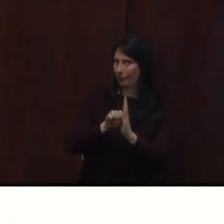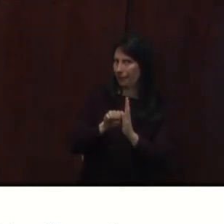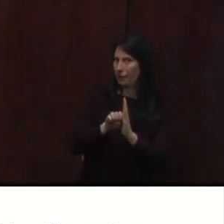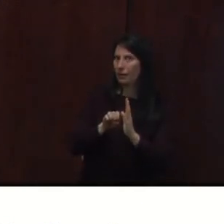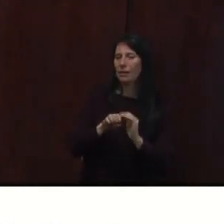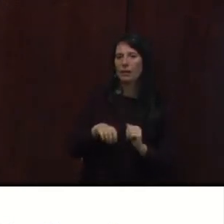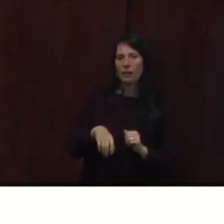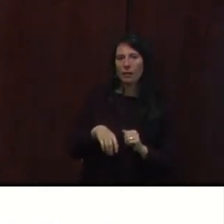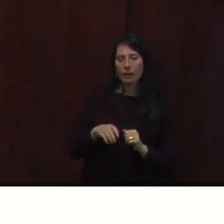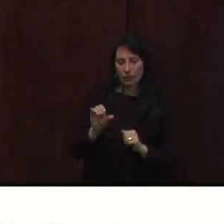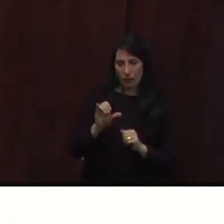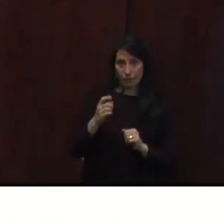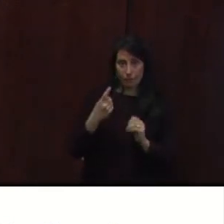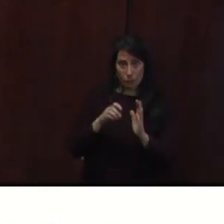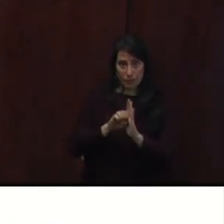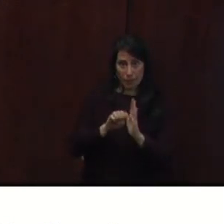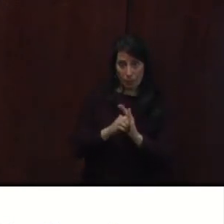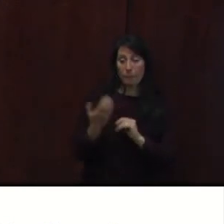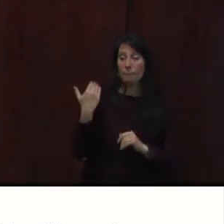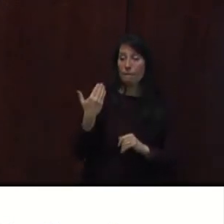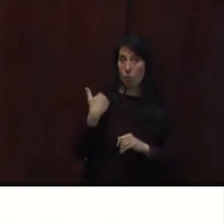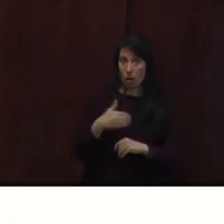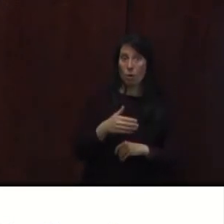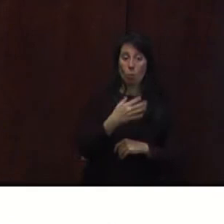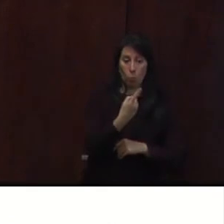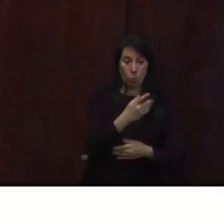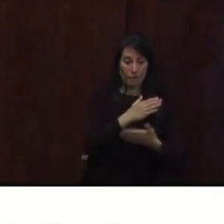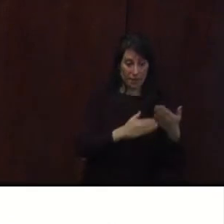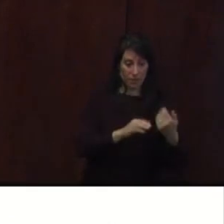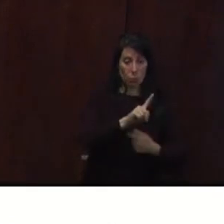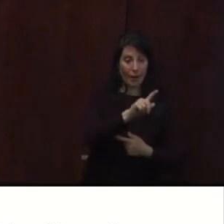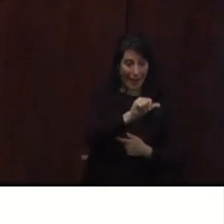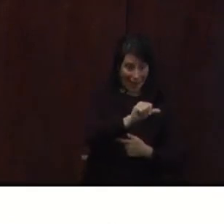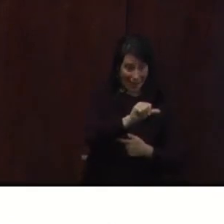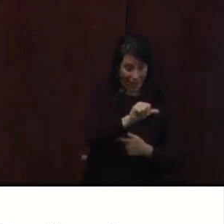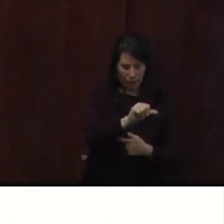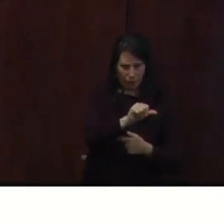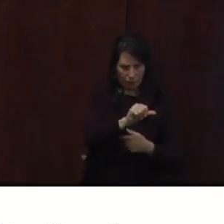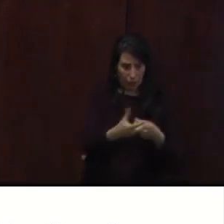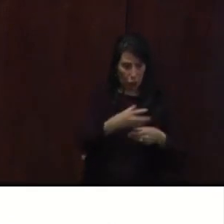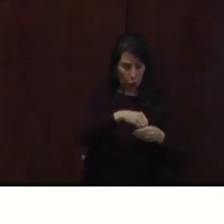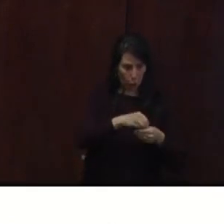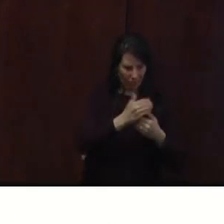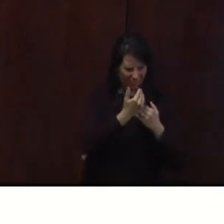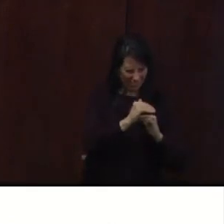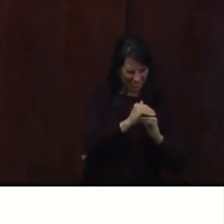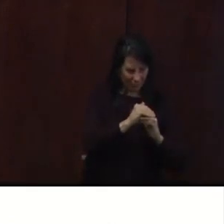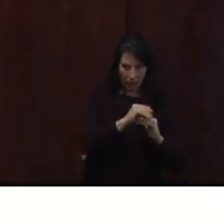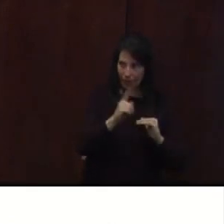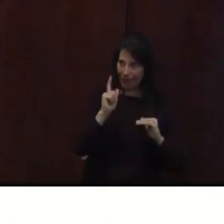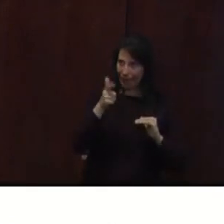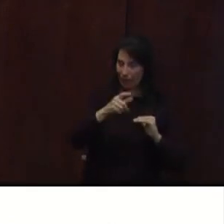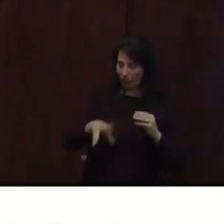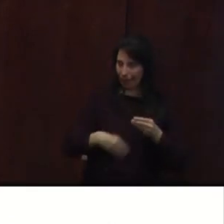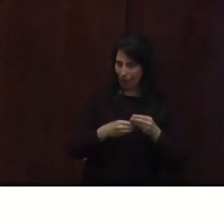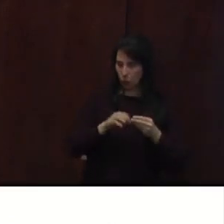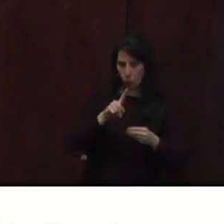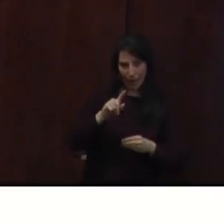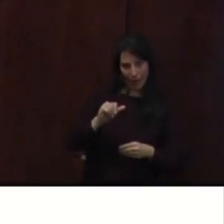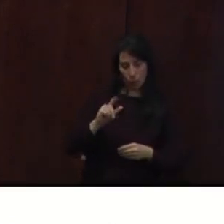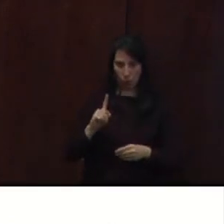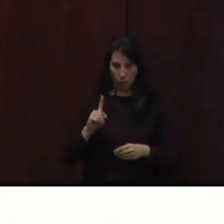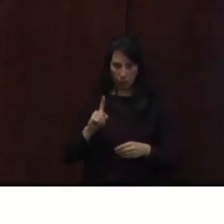have a group who initially wasn't in 1A, then was in 1A1, and then all of a sudden with a new phase, now they're in 1. So